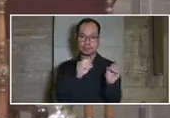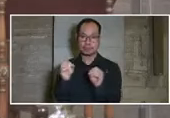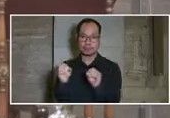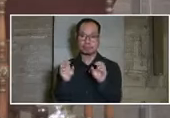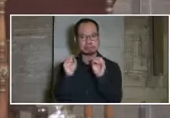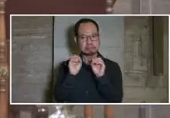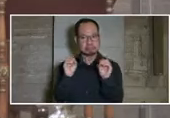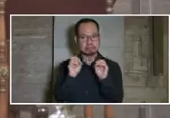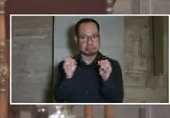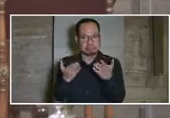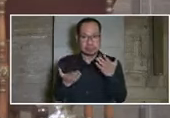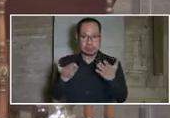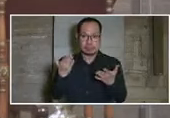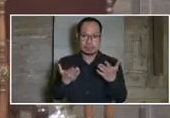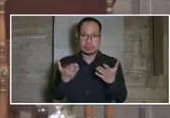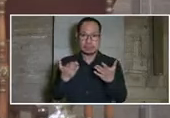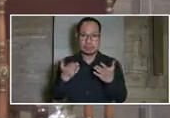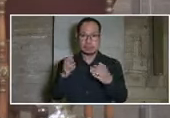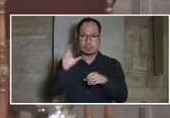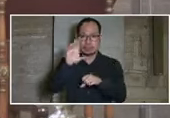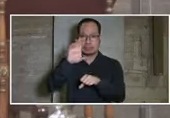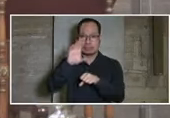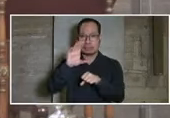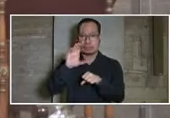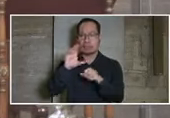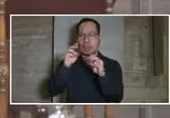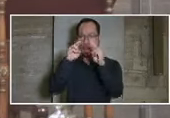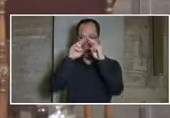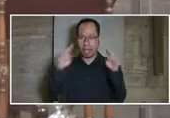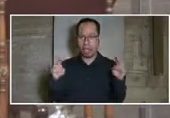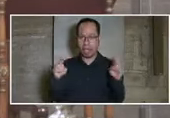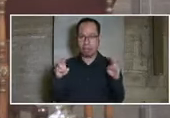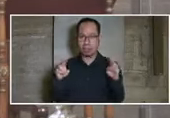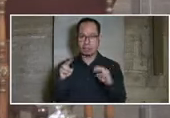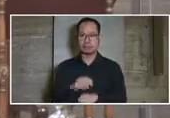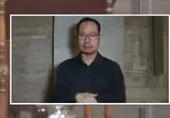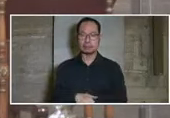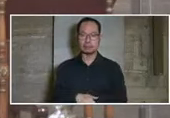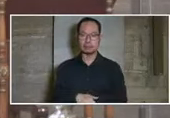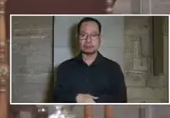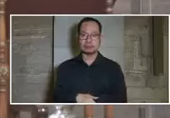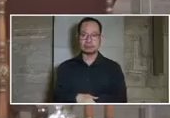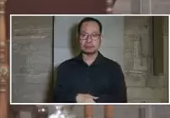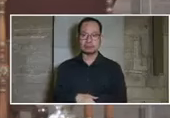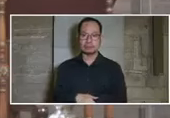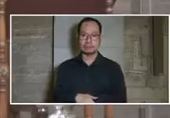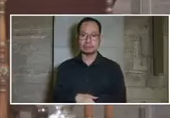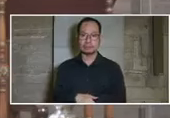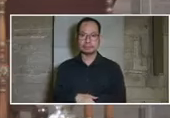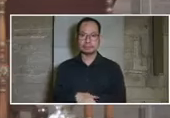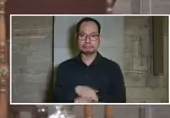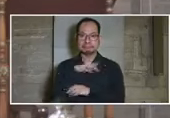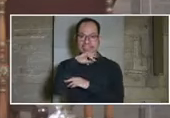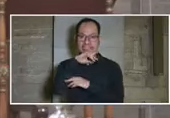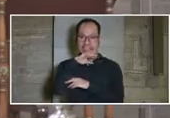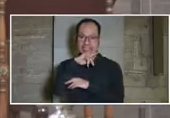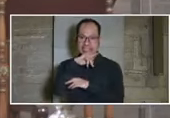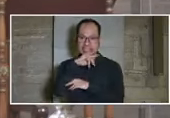siguro dito na ang bahay ay daig pa ang isang komosyon sa gulo,